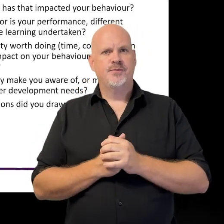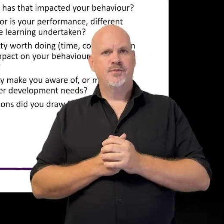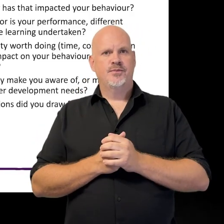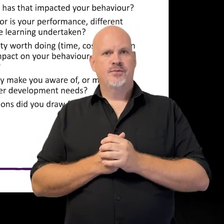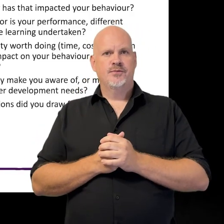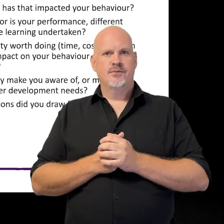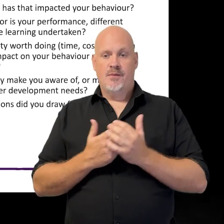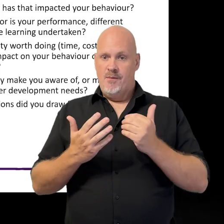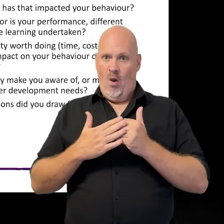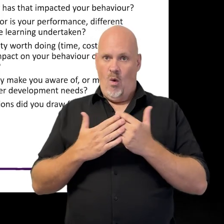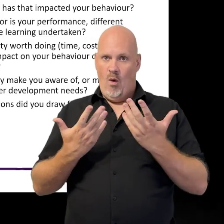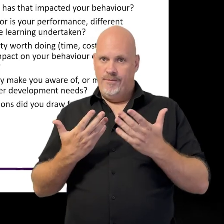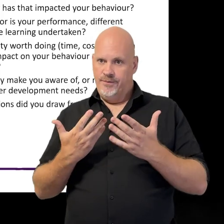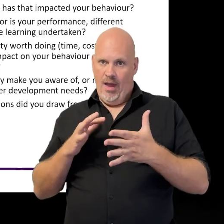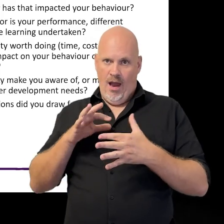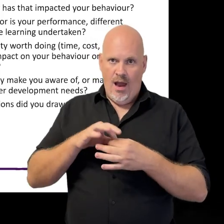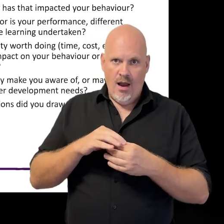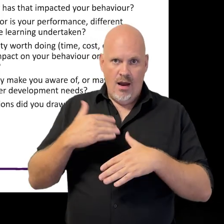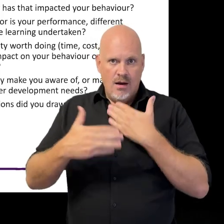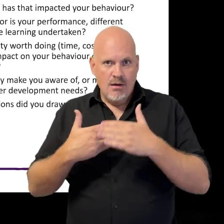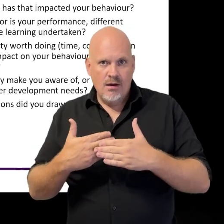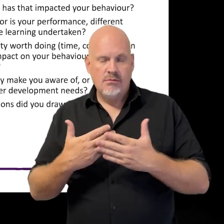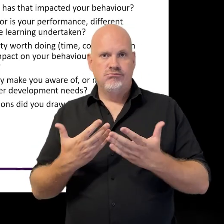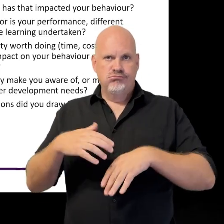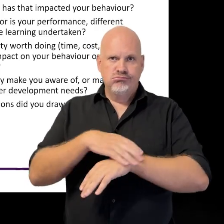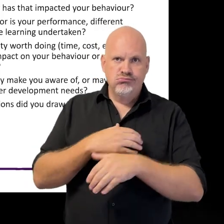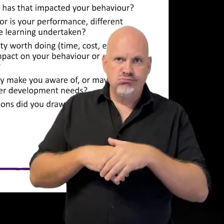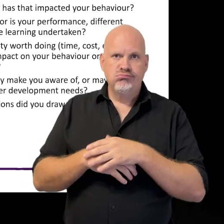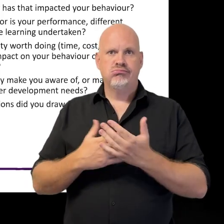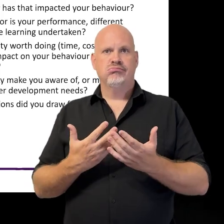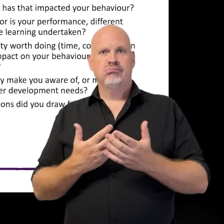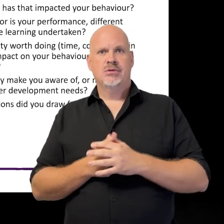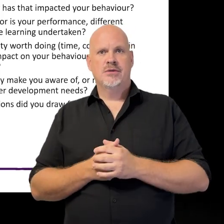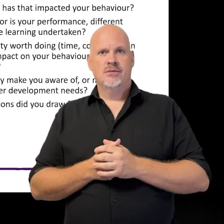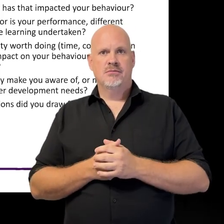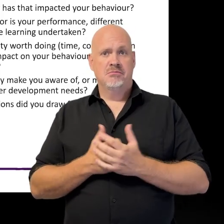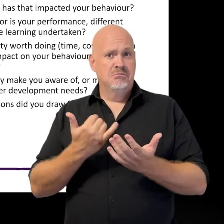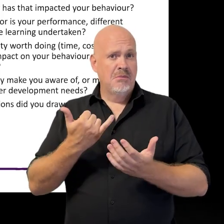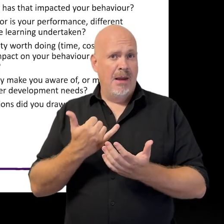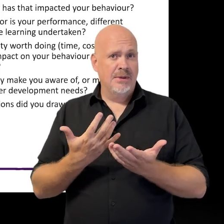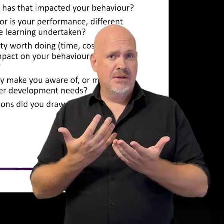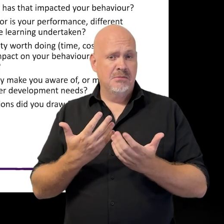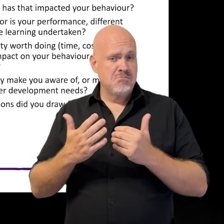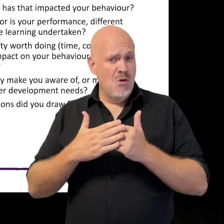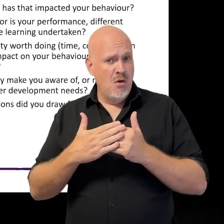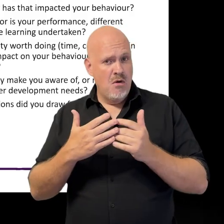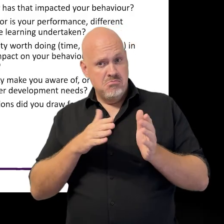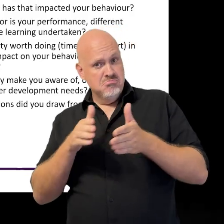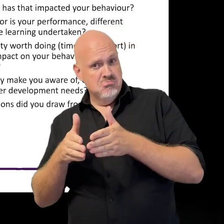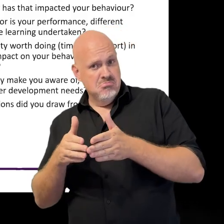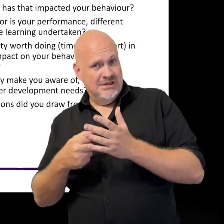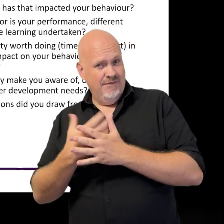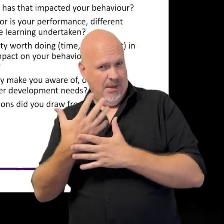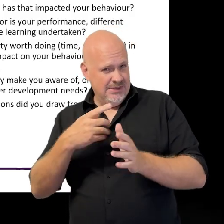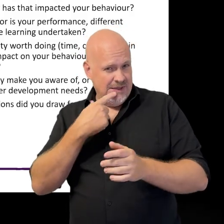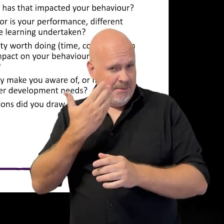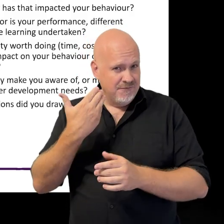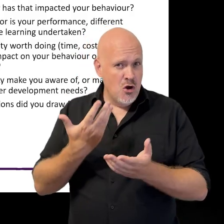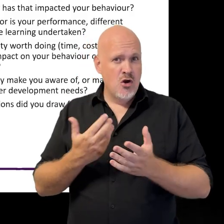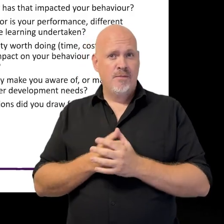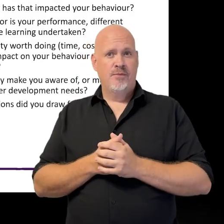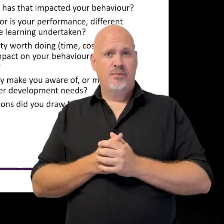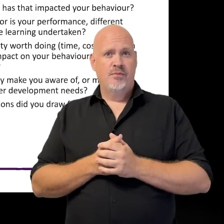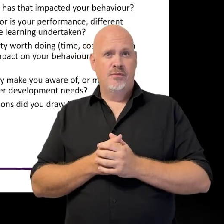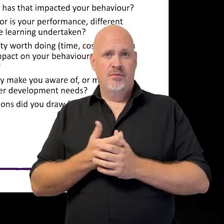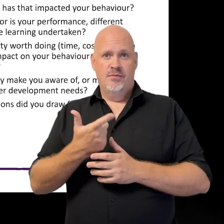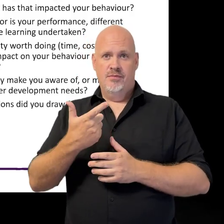you drawn from your activity about what happens next, about what you need to do further? Is